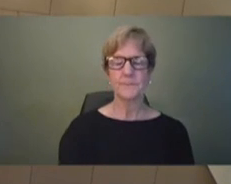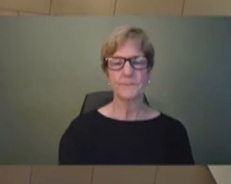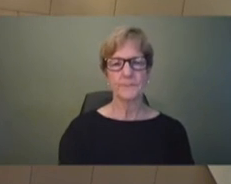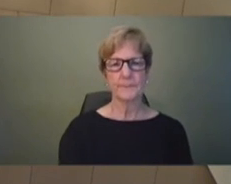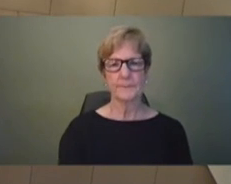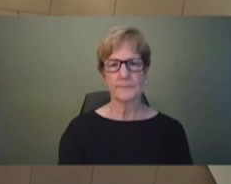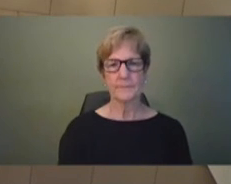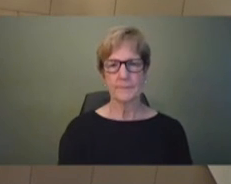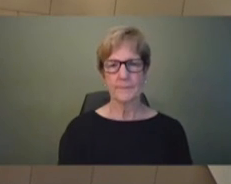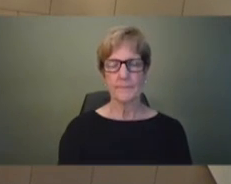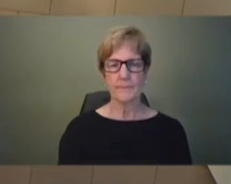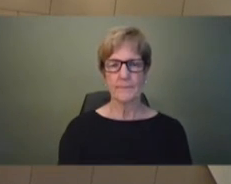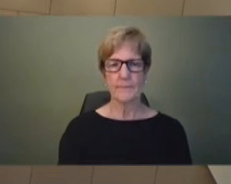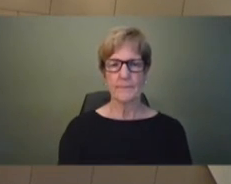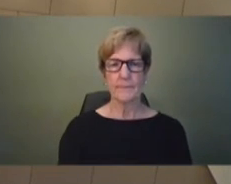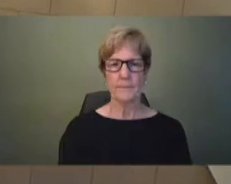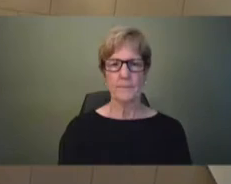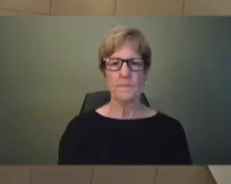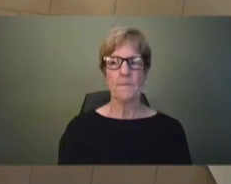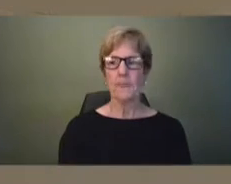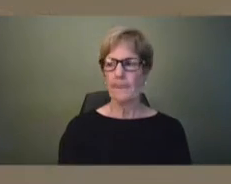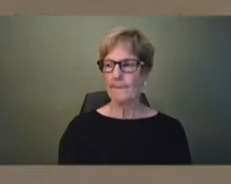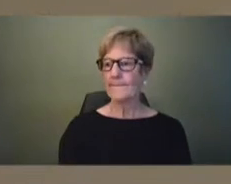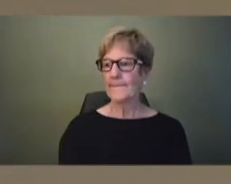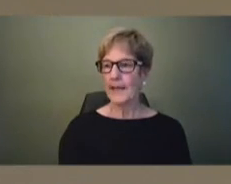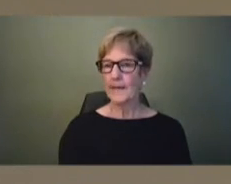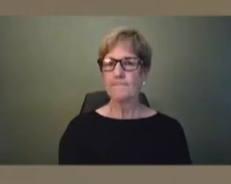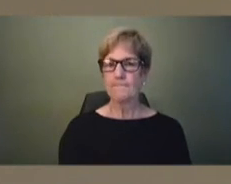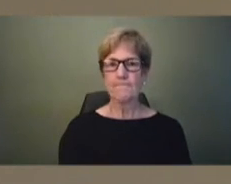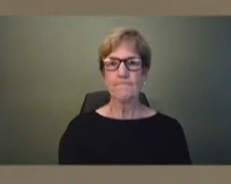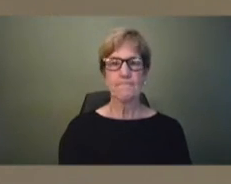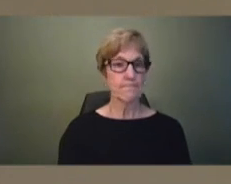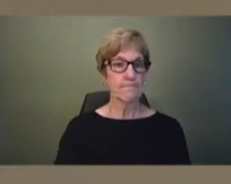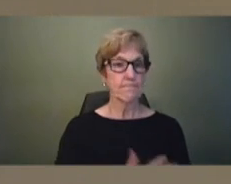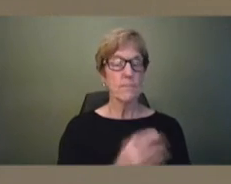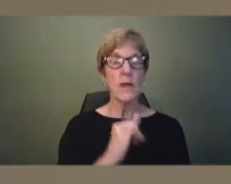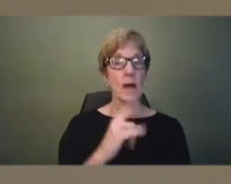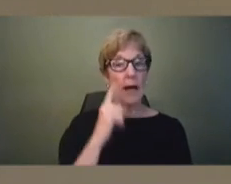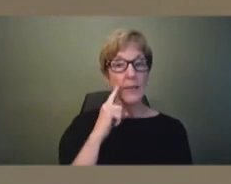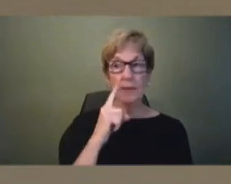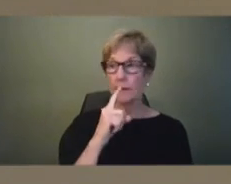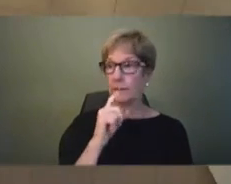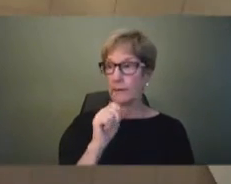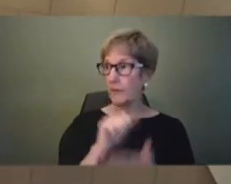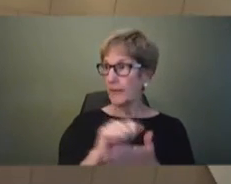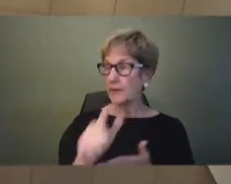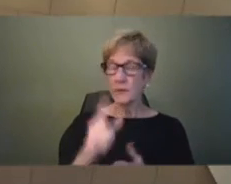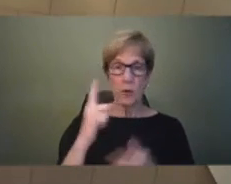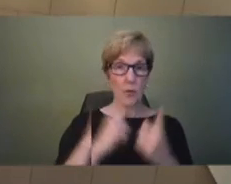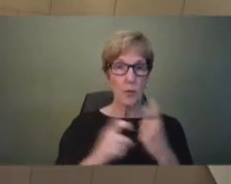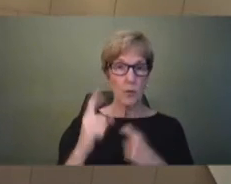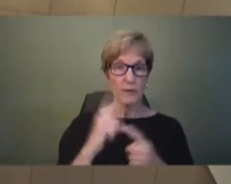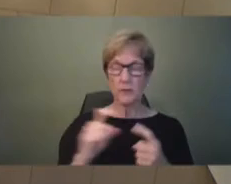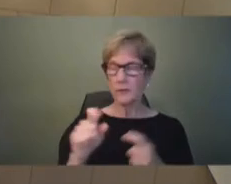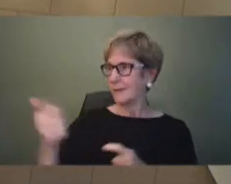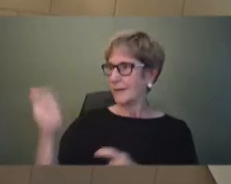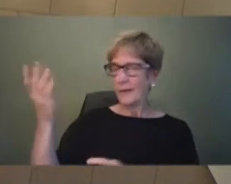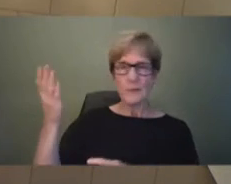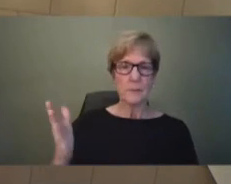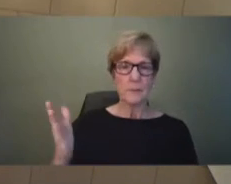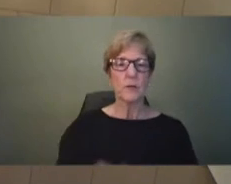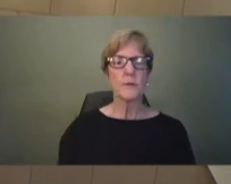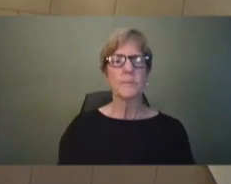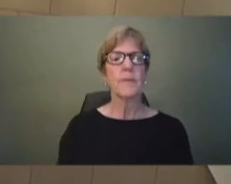trer all right Mr Brown uh I think say it we'll be having to take questions after the other speak so um